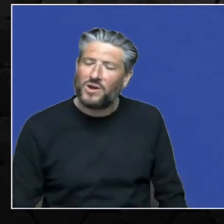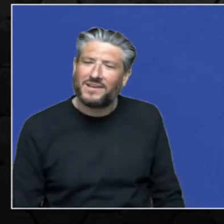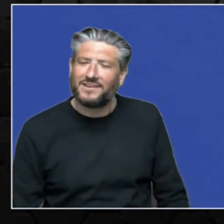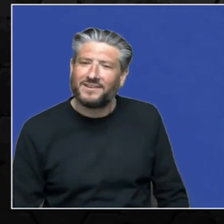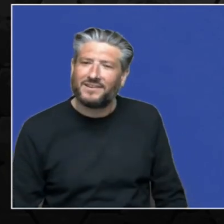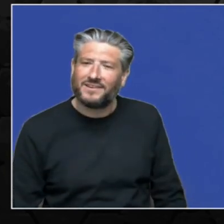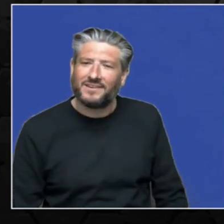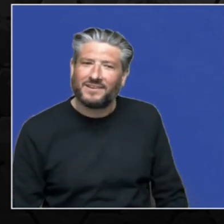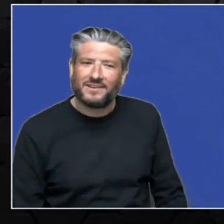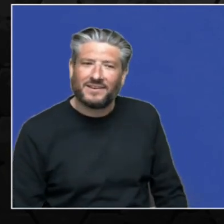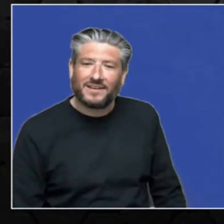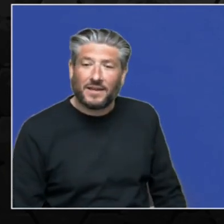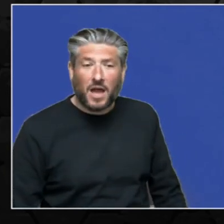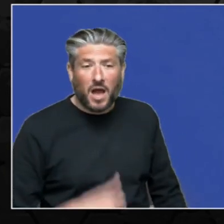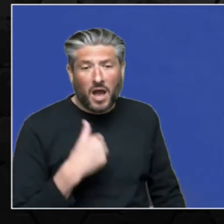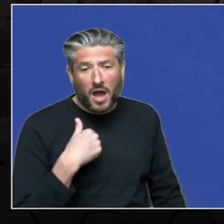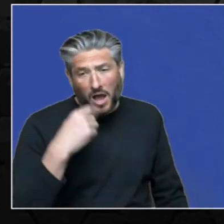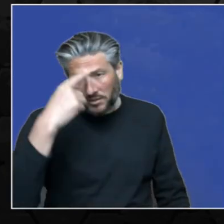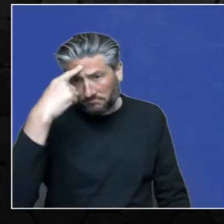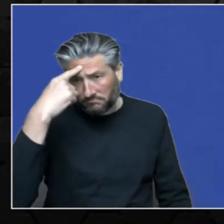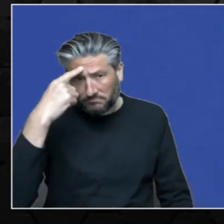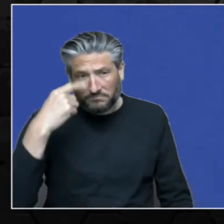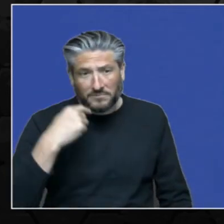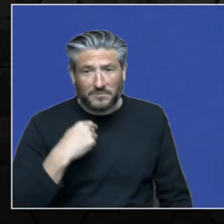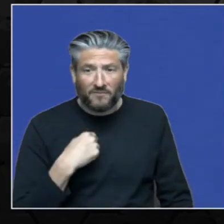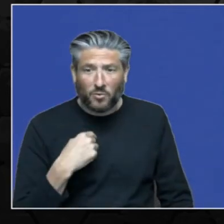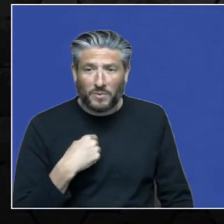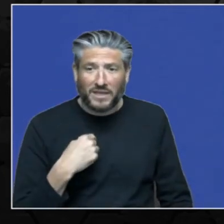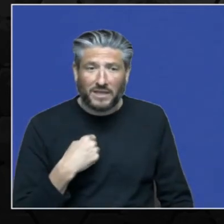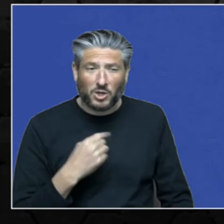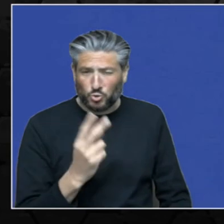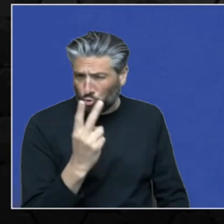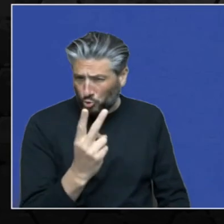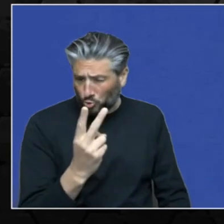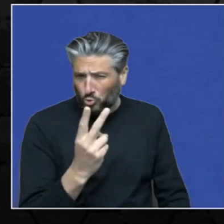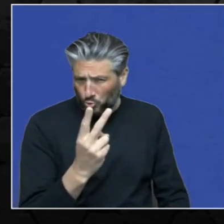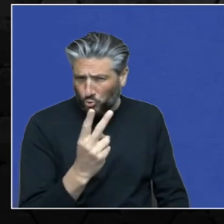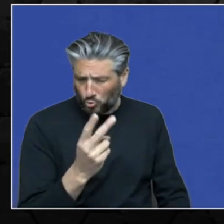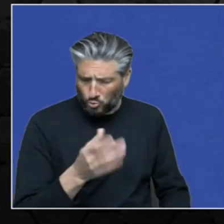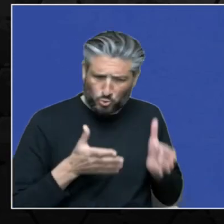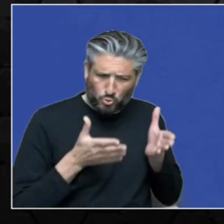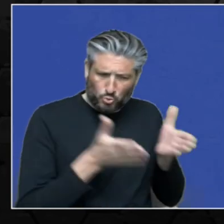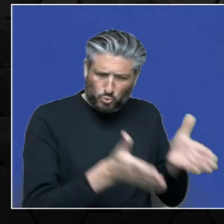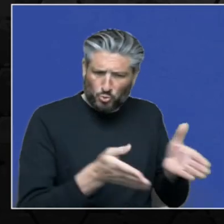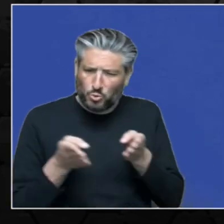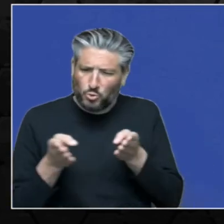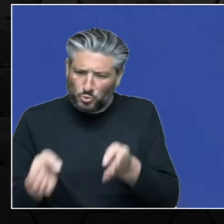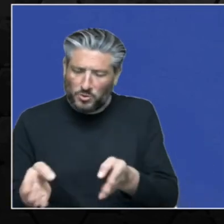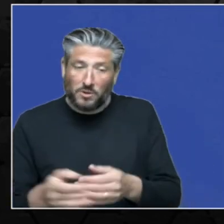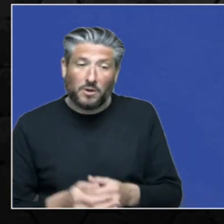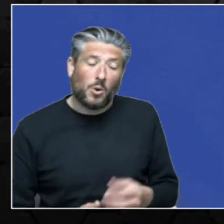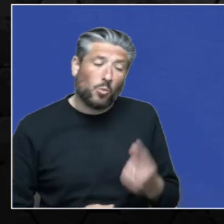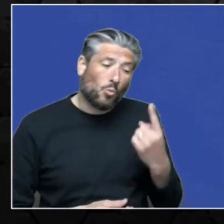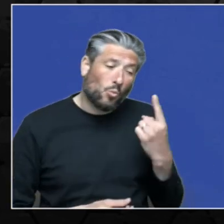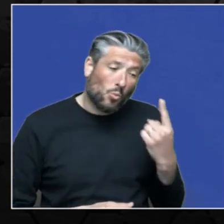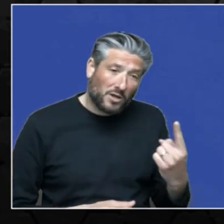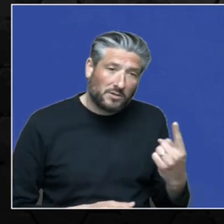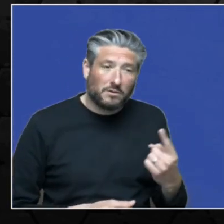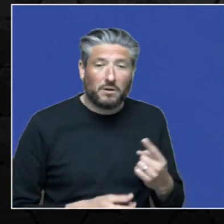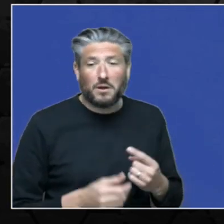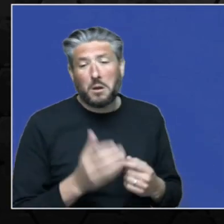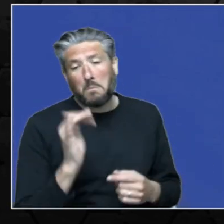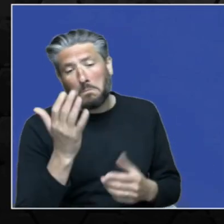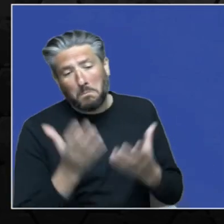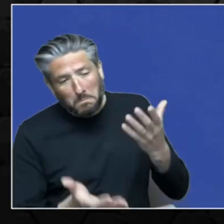would say that would have like two approaches, because one of the approach would be you could do it from a graph side. So when